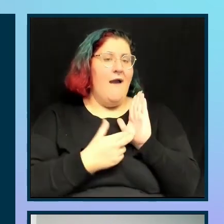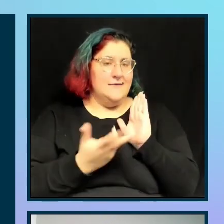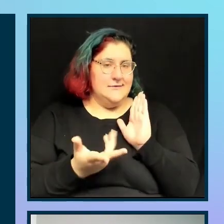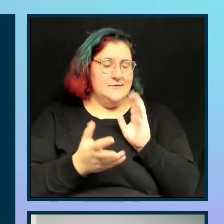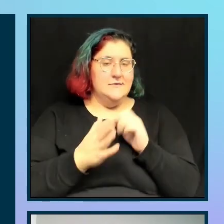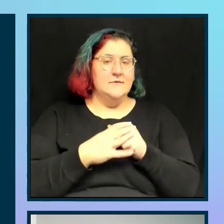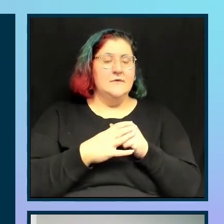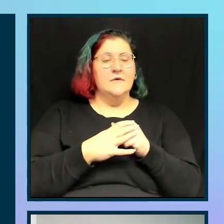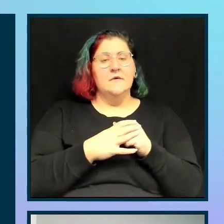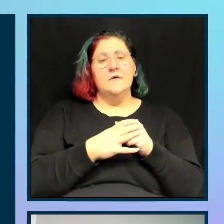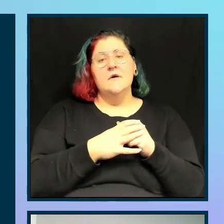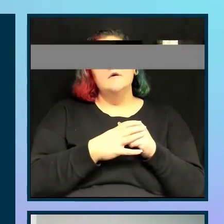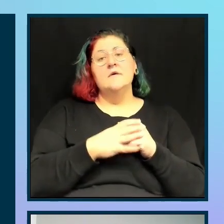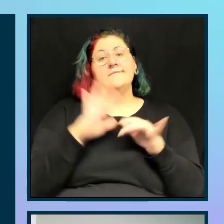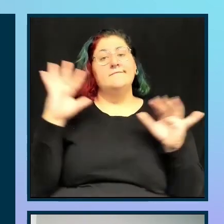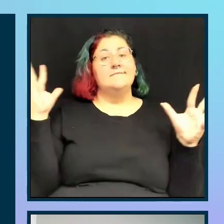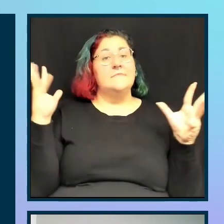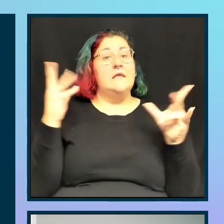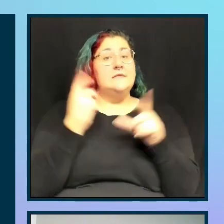So in summary,